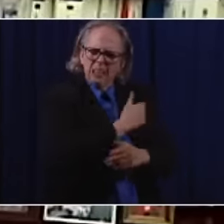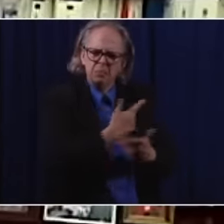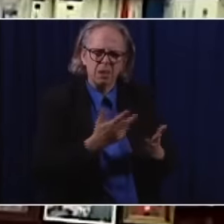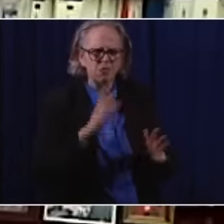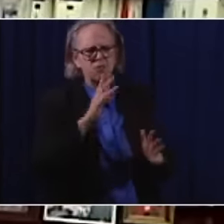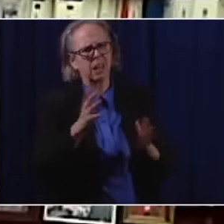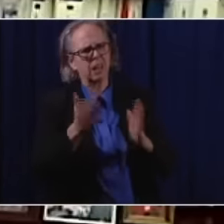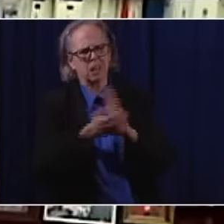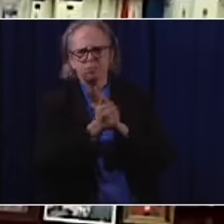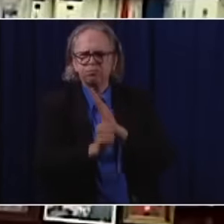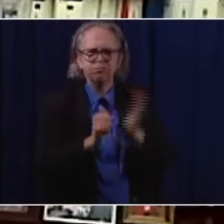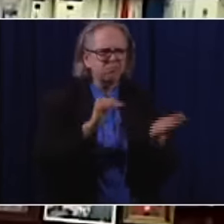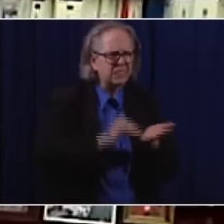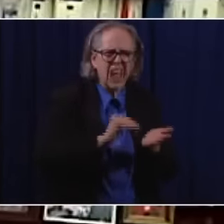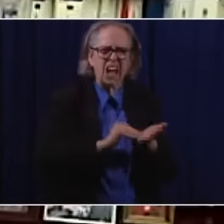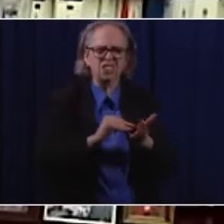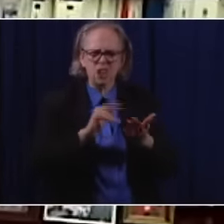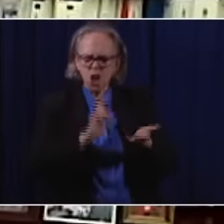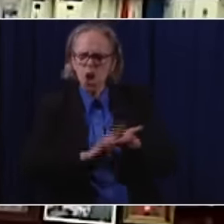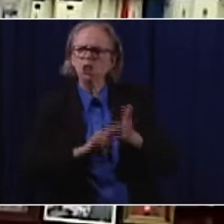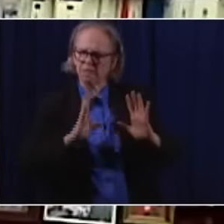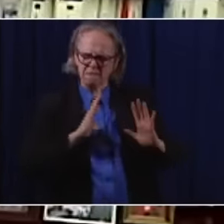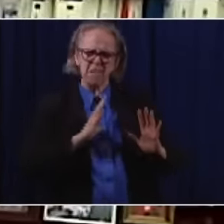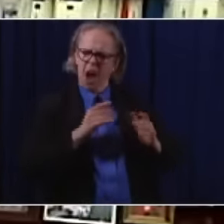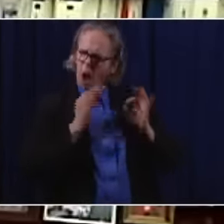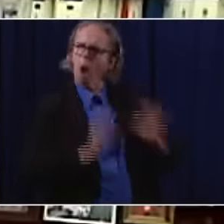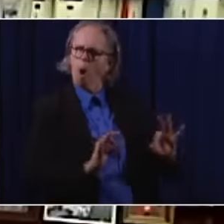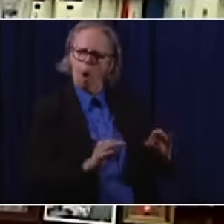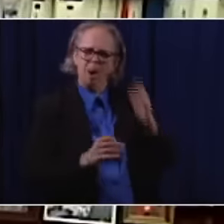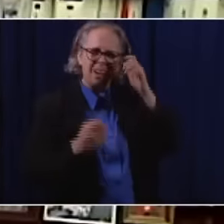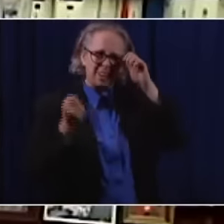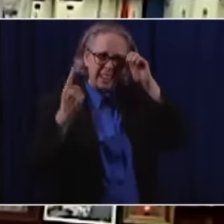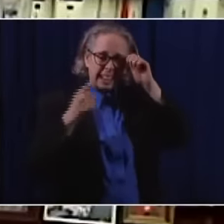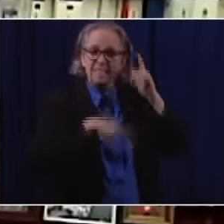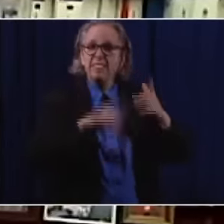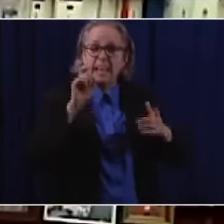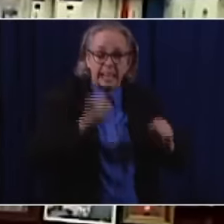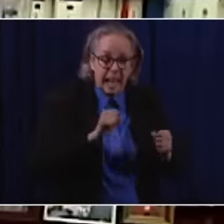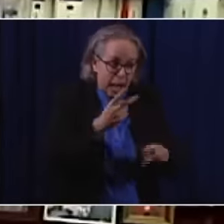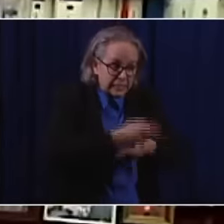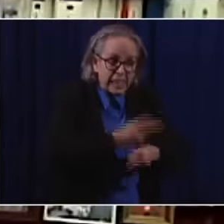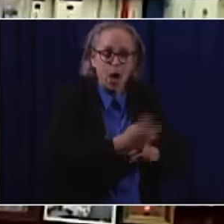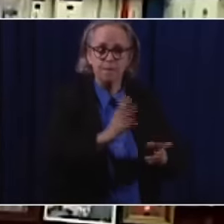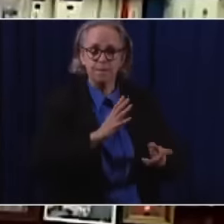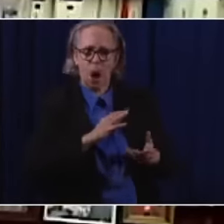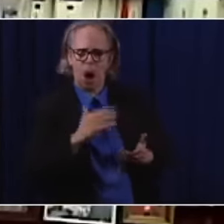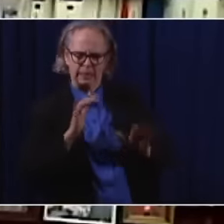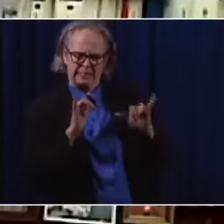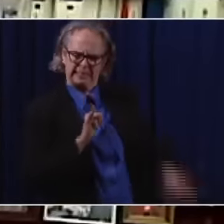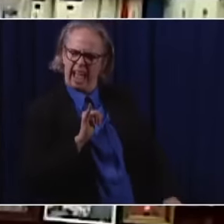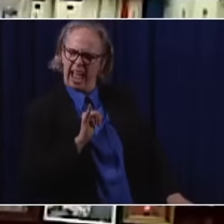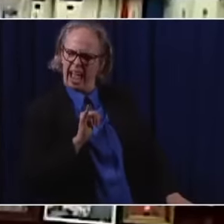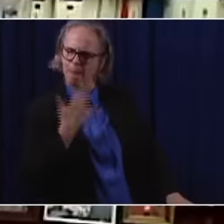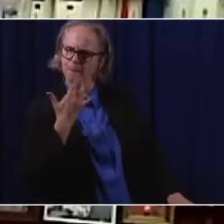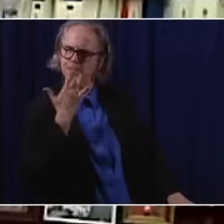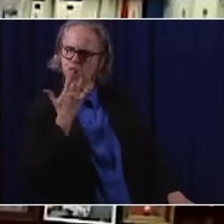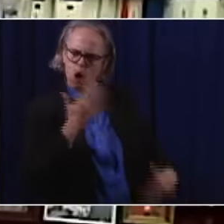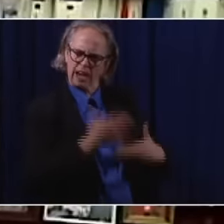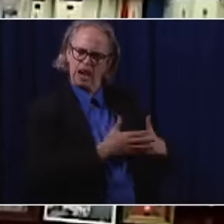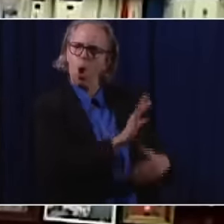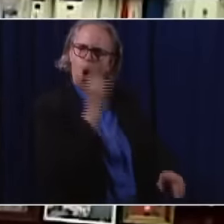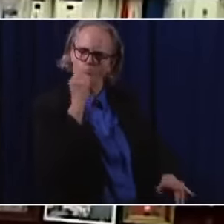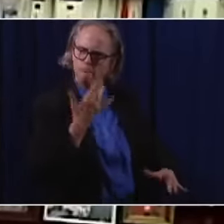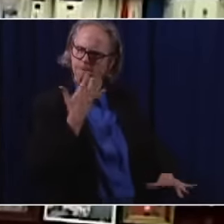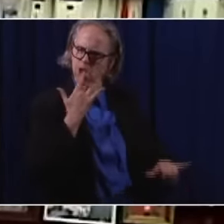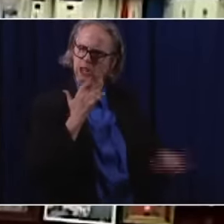And if they are capable of taking care of patients, we want them to stay as close to home as possible. But when you look at the distribution of where